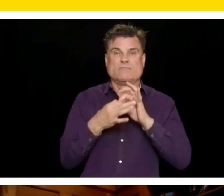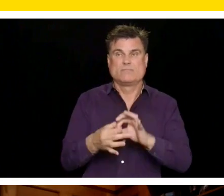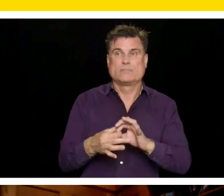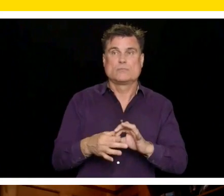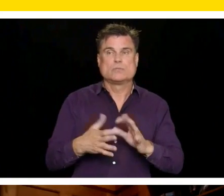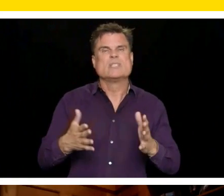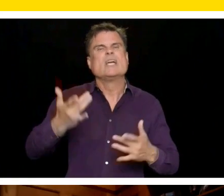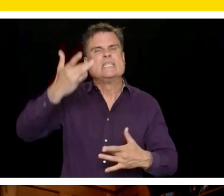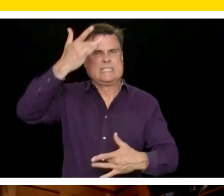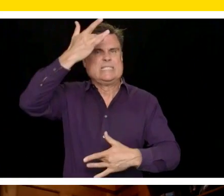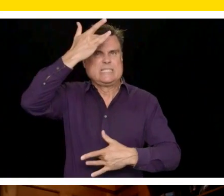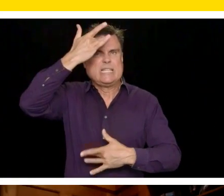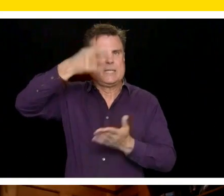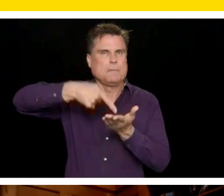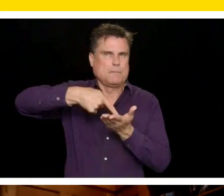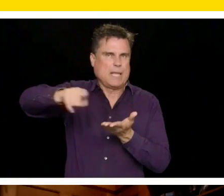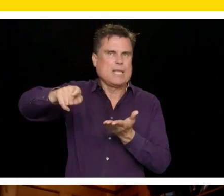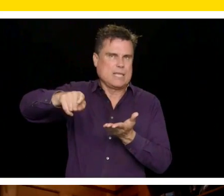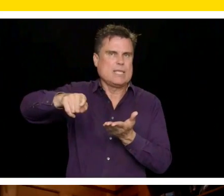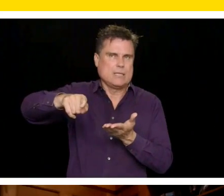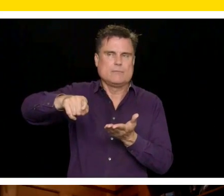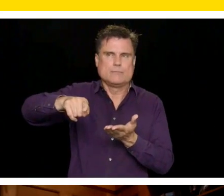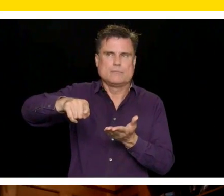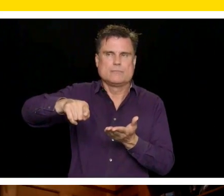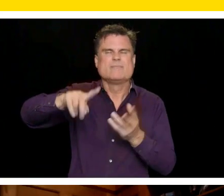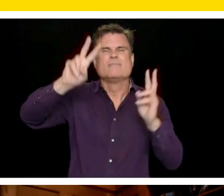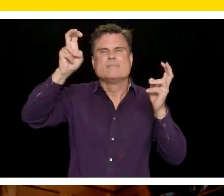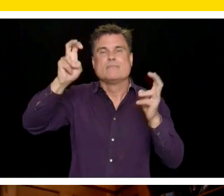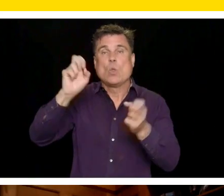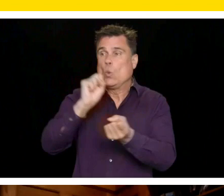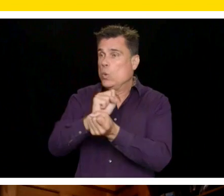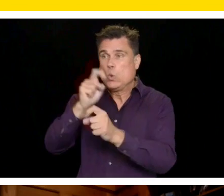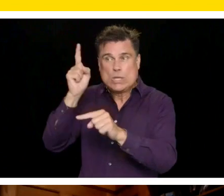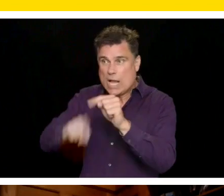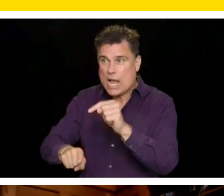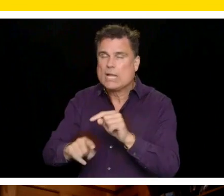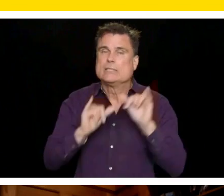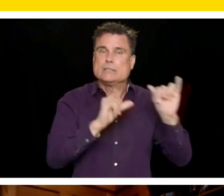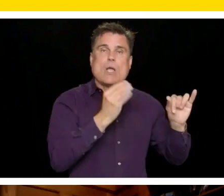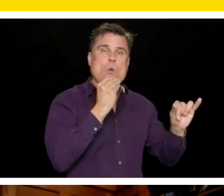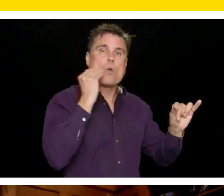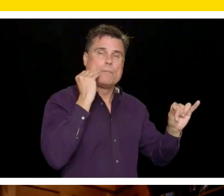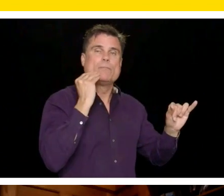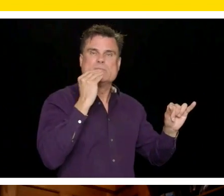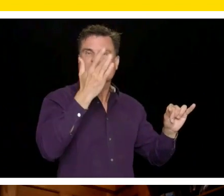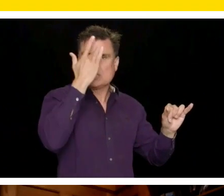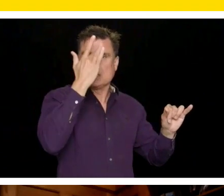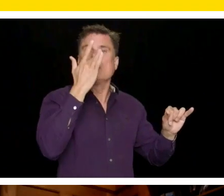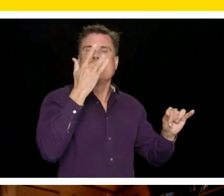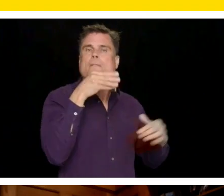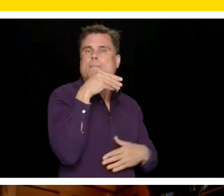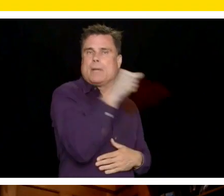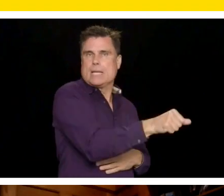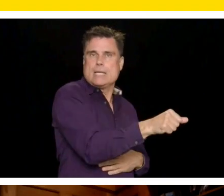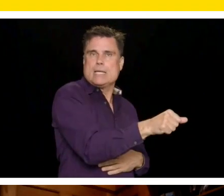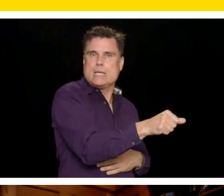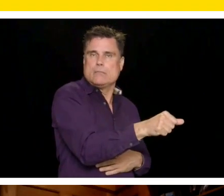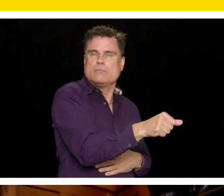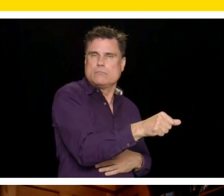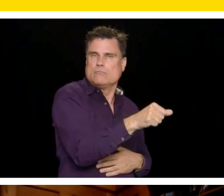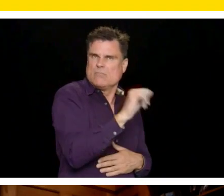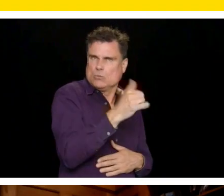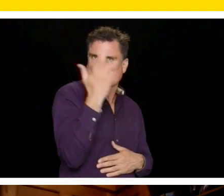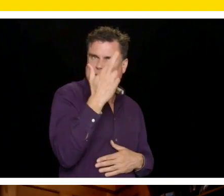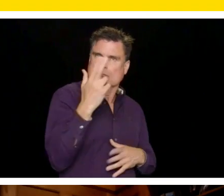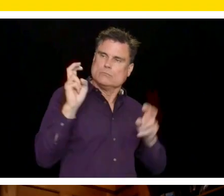resident who says that as a customer, I'd like to know the places I shop give employees